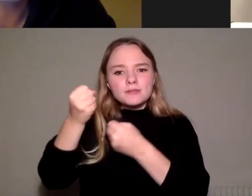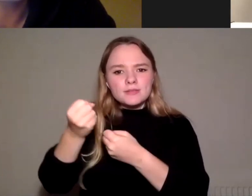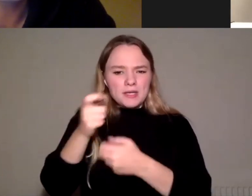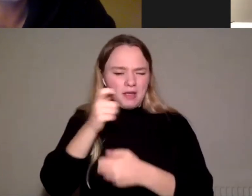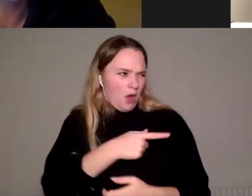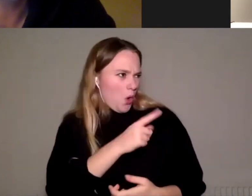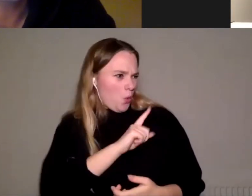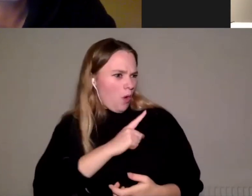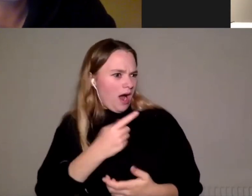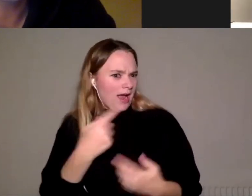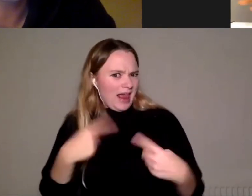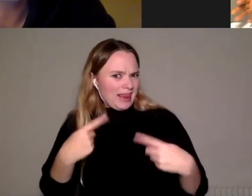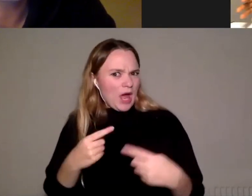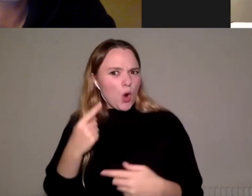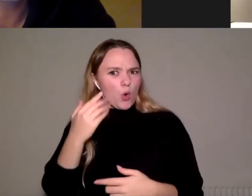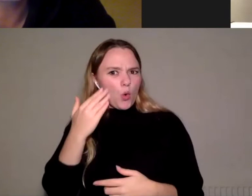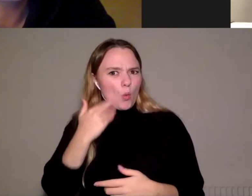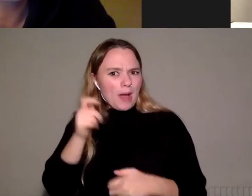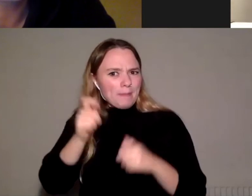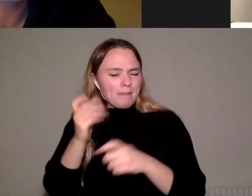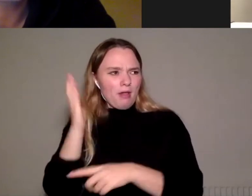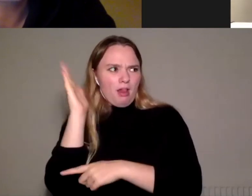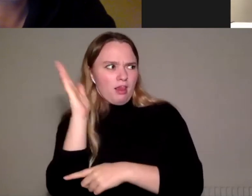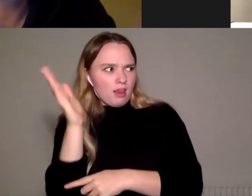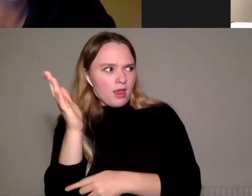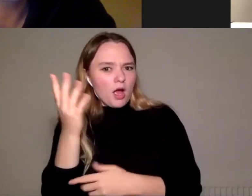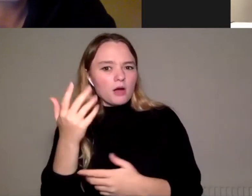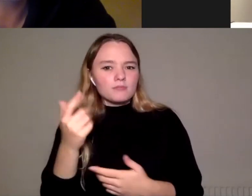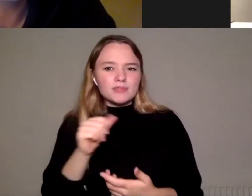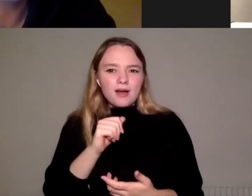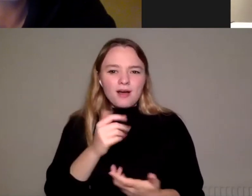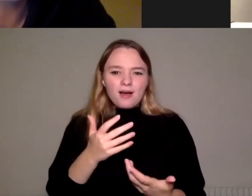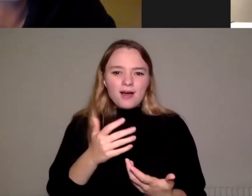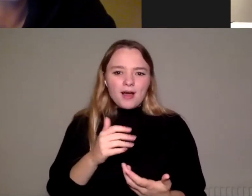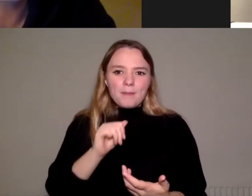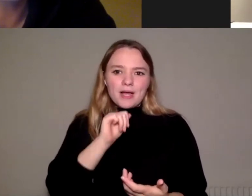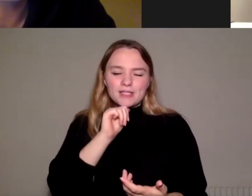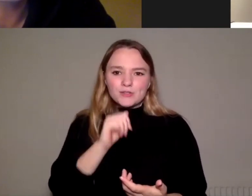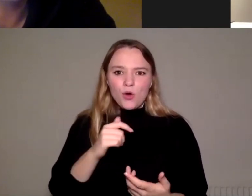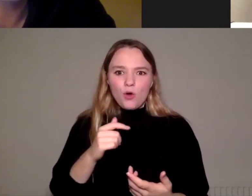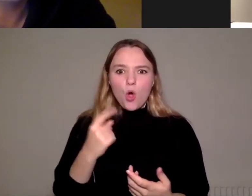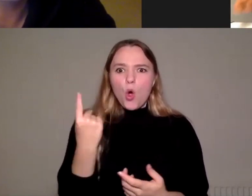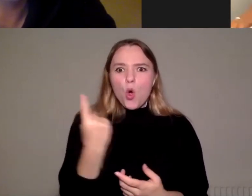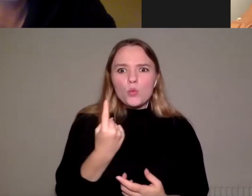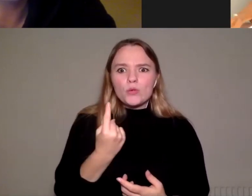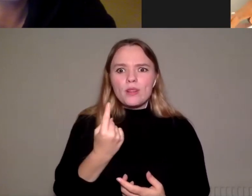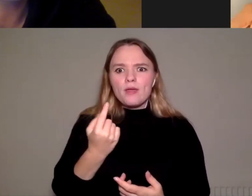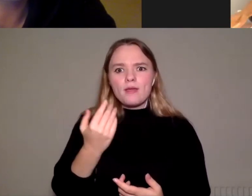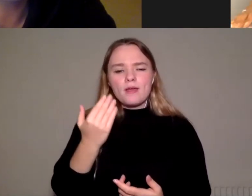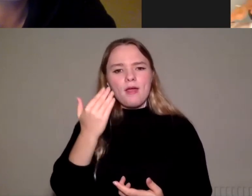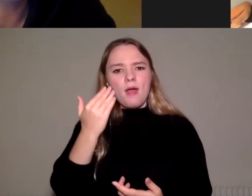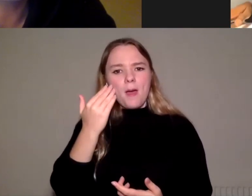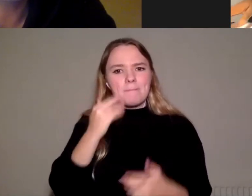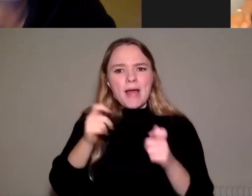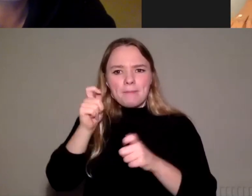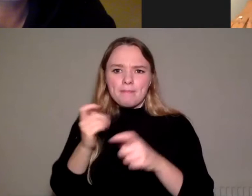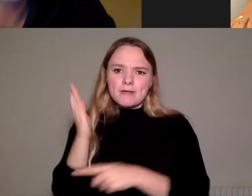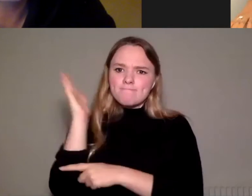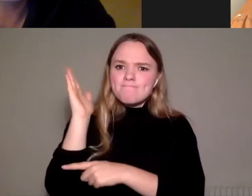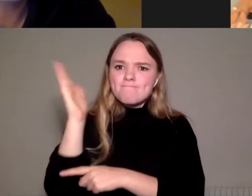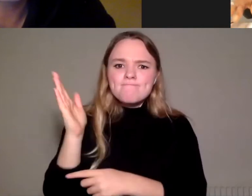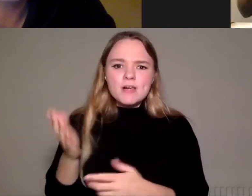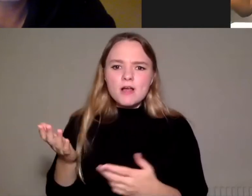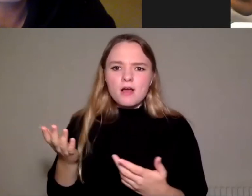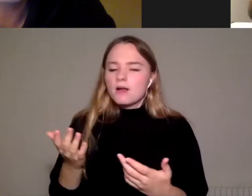speak? But I said, it's not a race war. It's not about, oh, I'm only going to let Black people speak. Of course, Black people and other